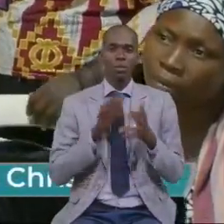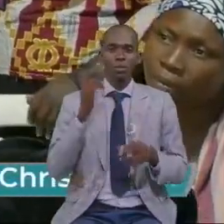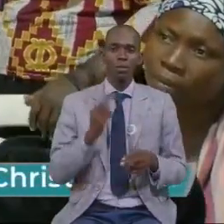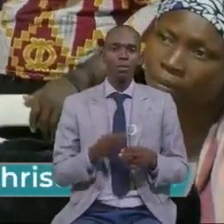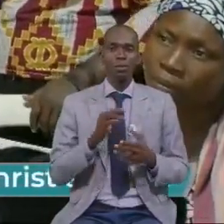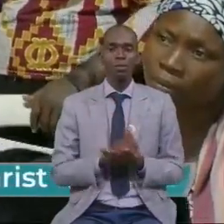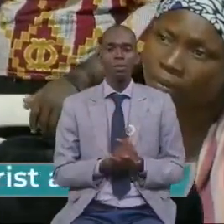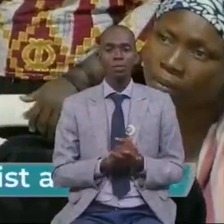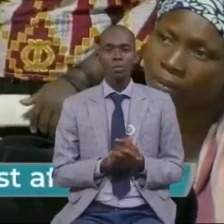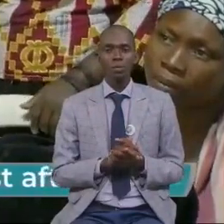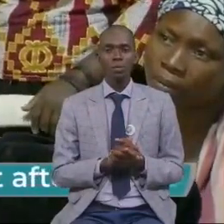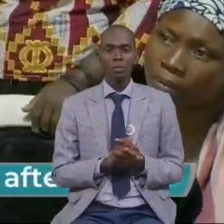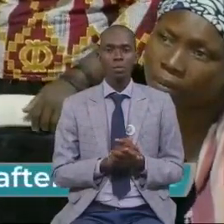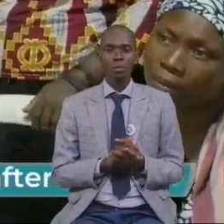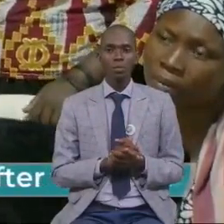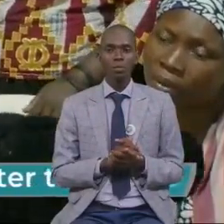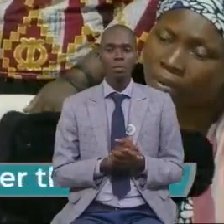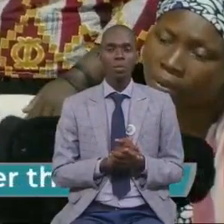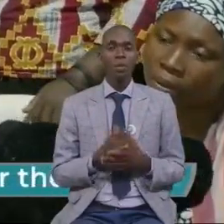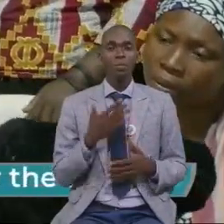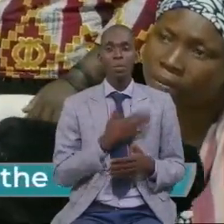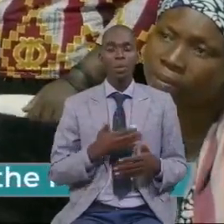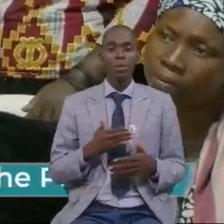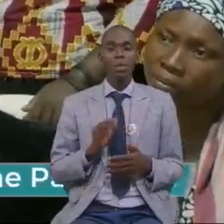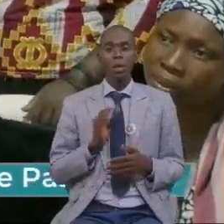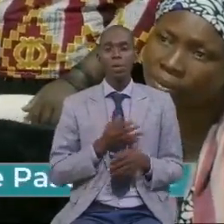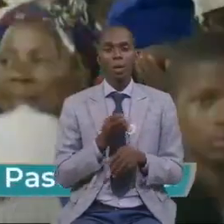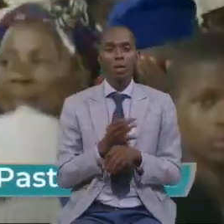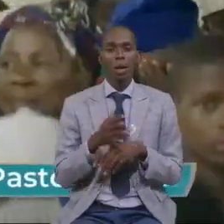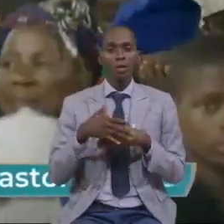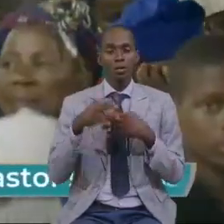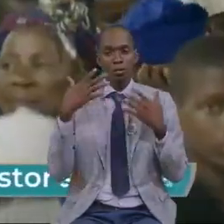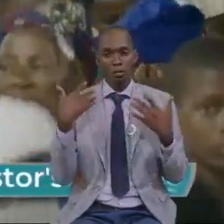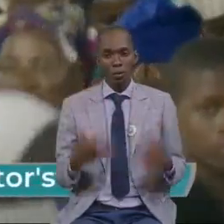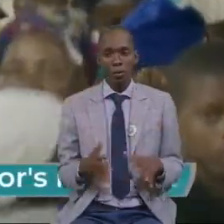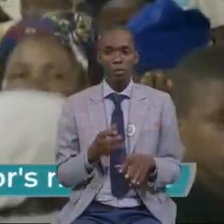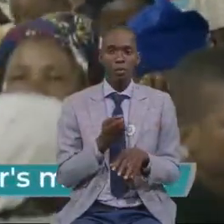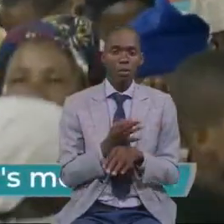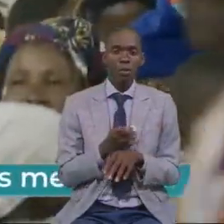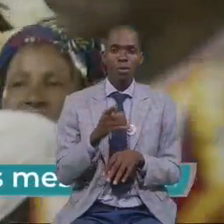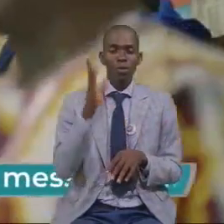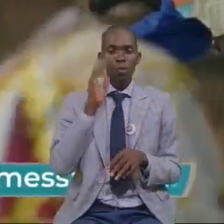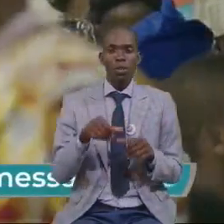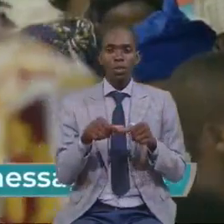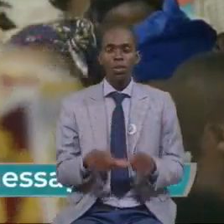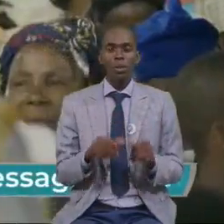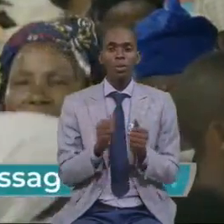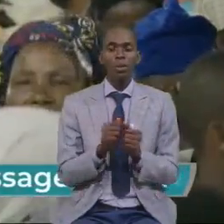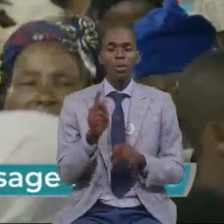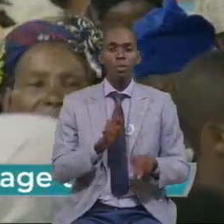Please, our counselors, after you have finished counseling, you will stay with the people and locate where they